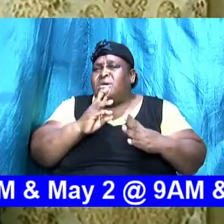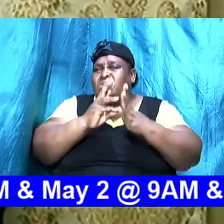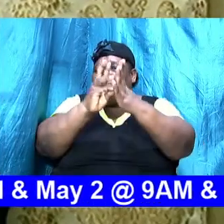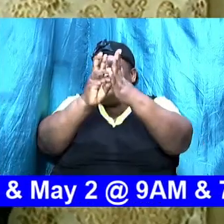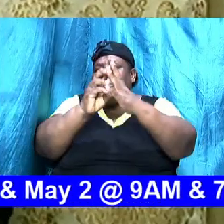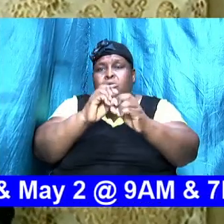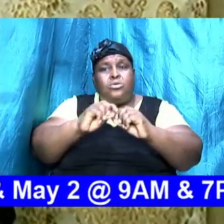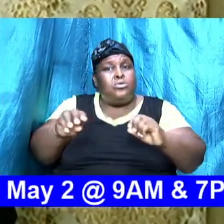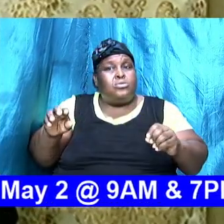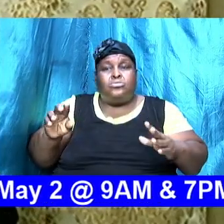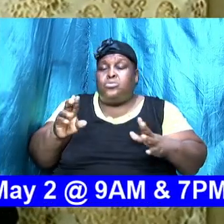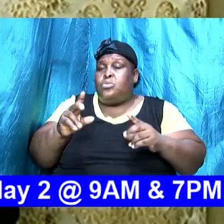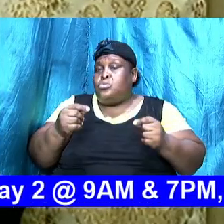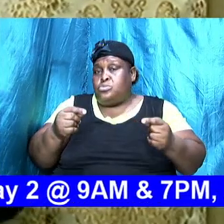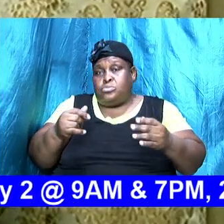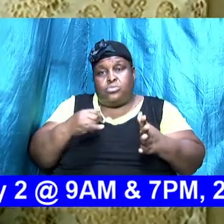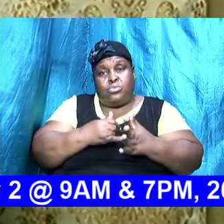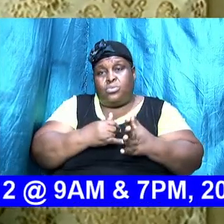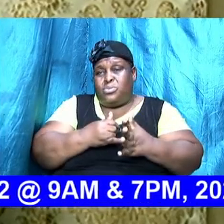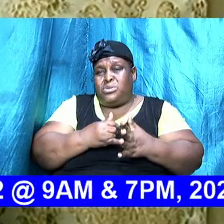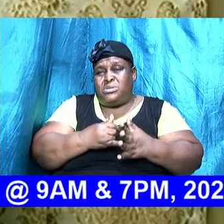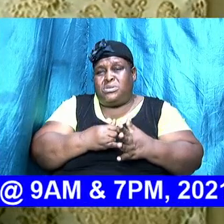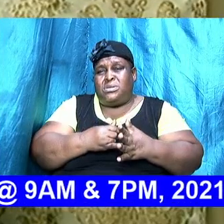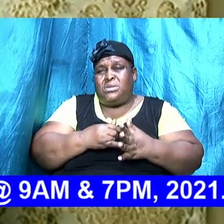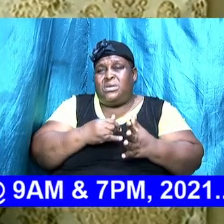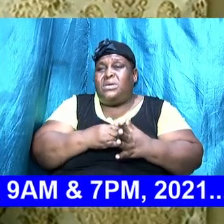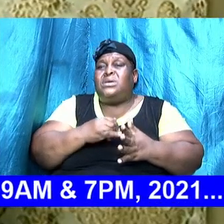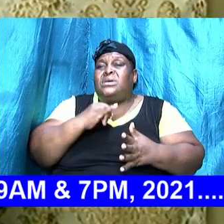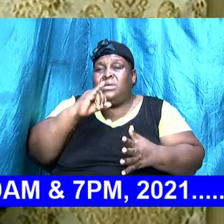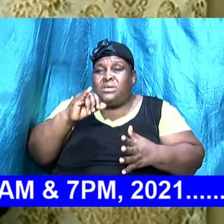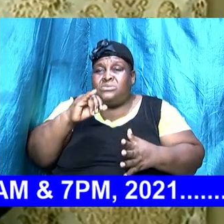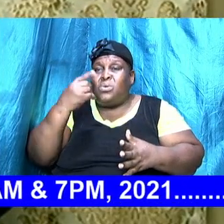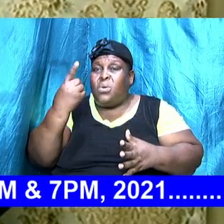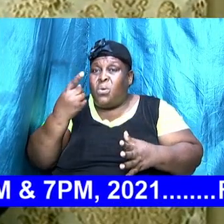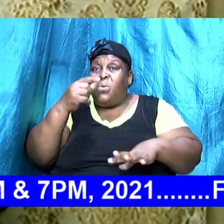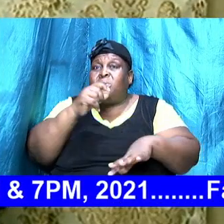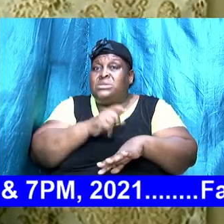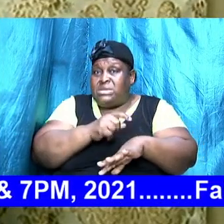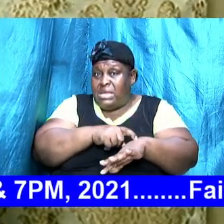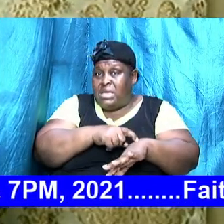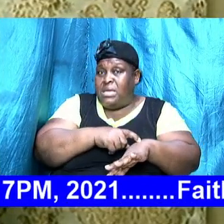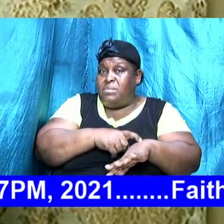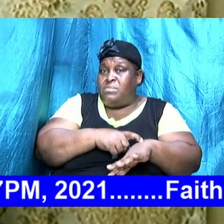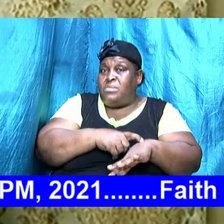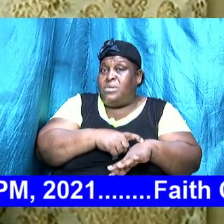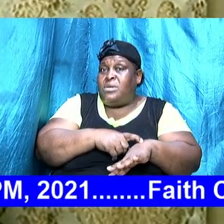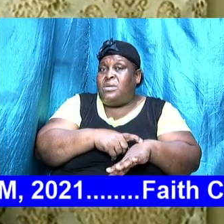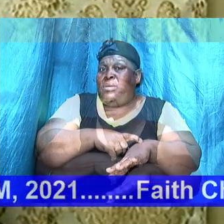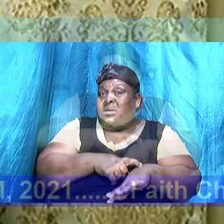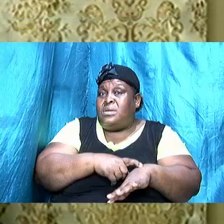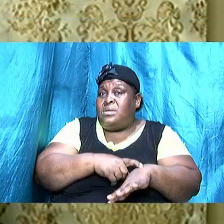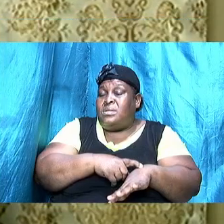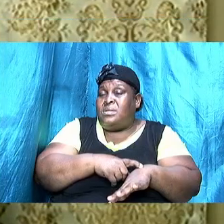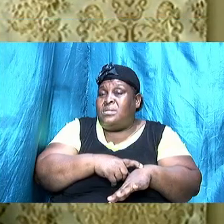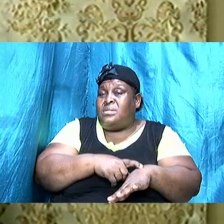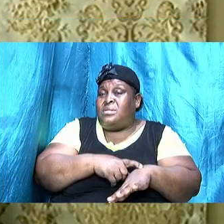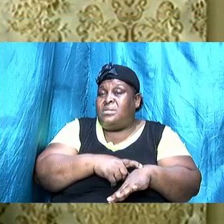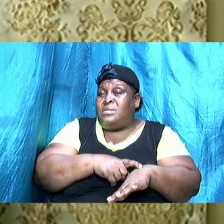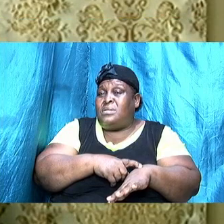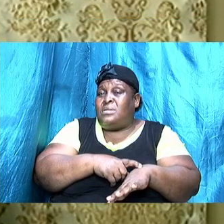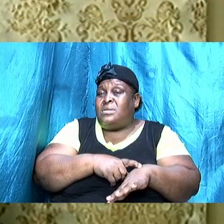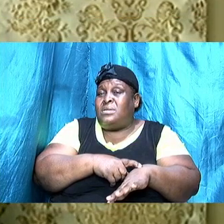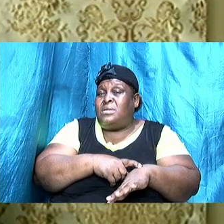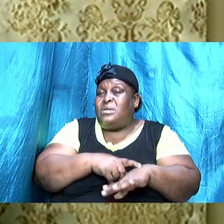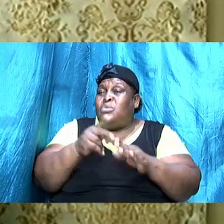Don't follow him. It is the only time that grounds is given for